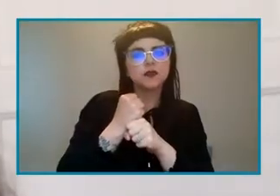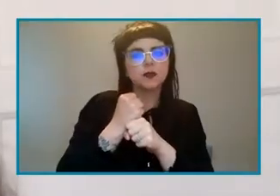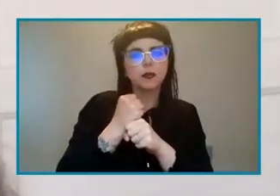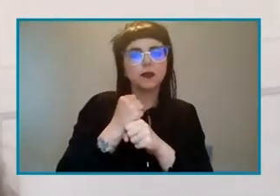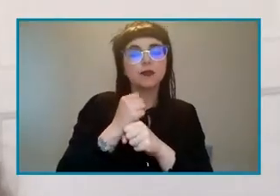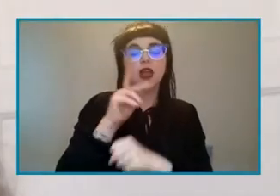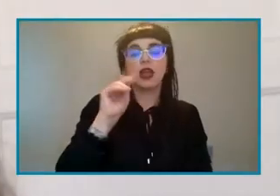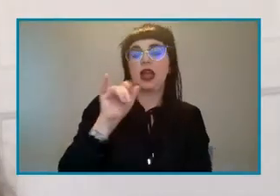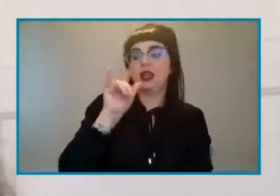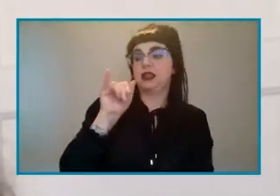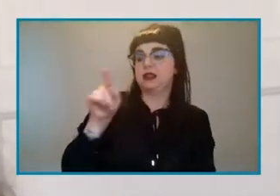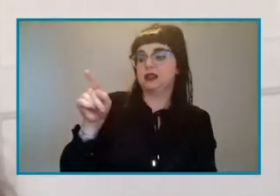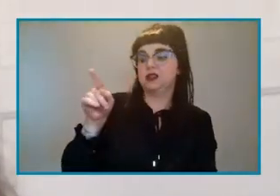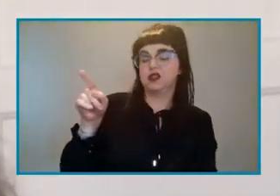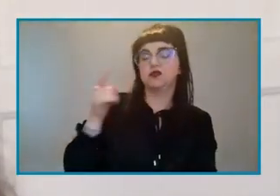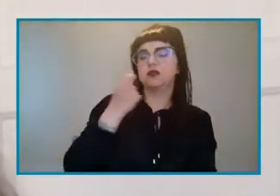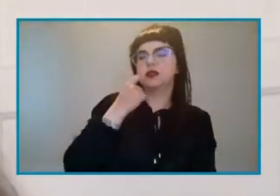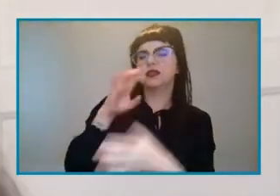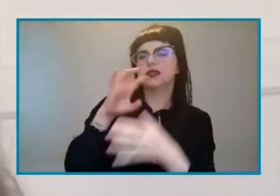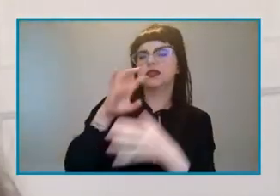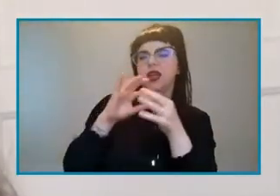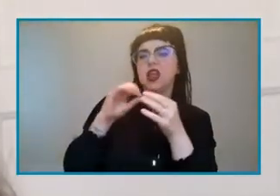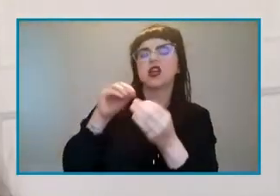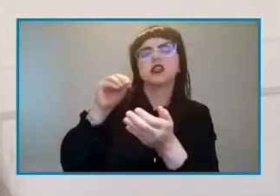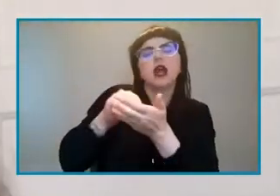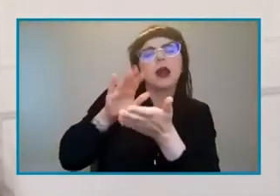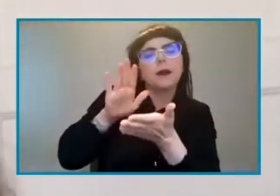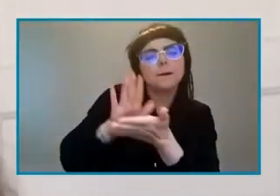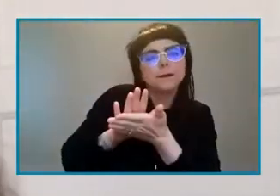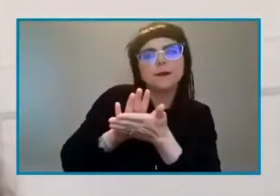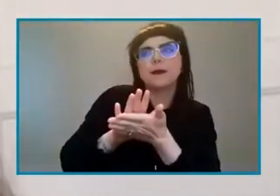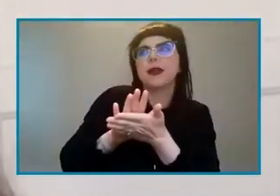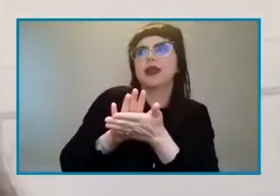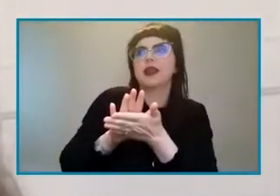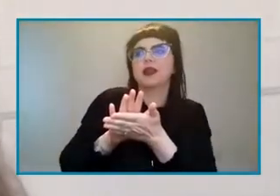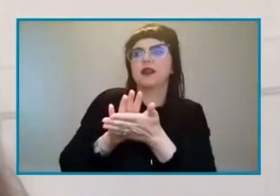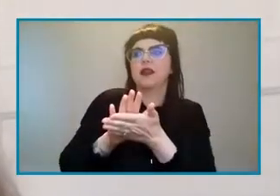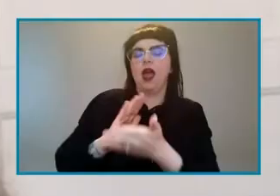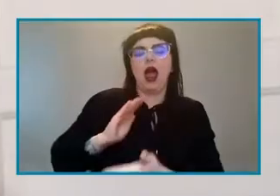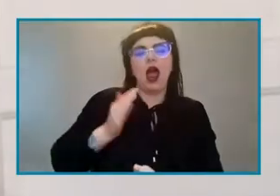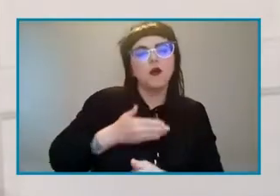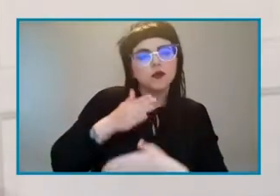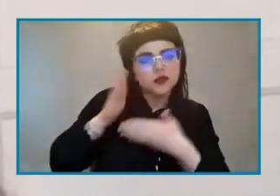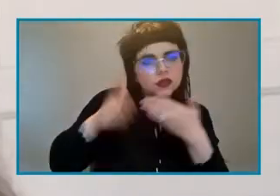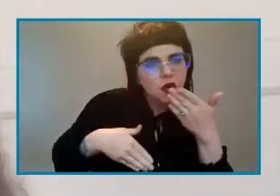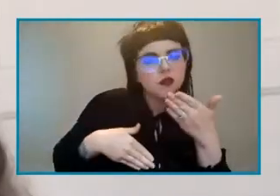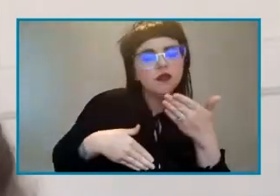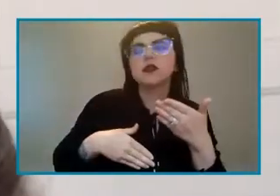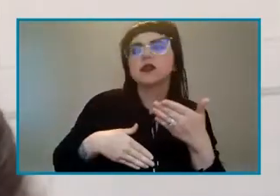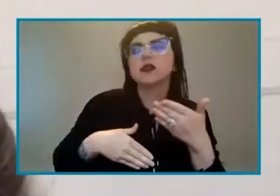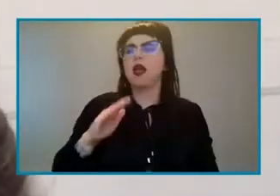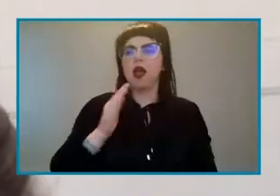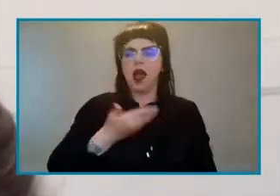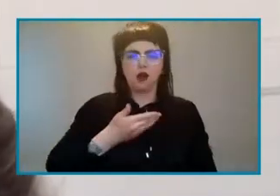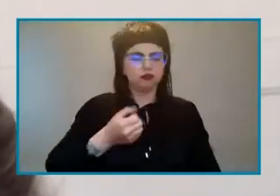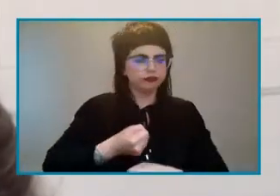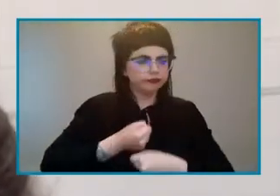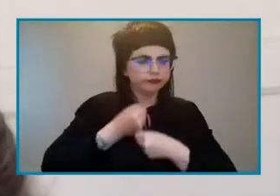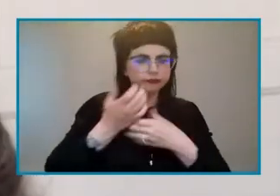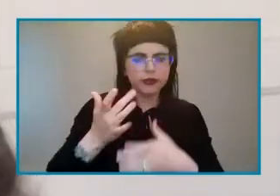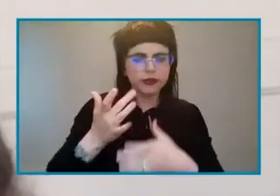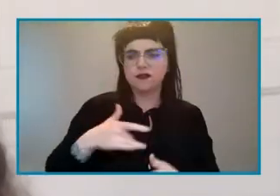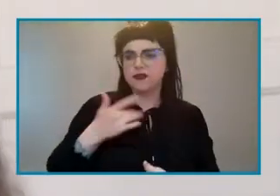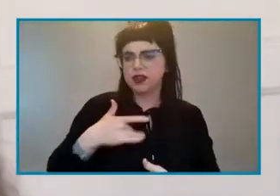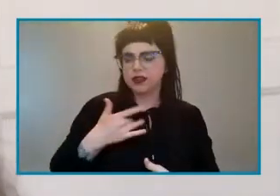put words to what it was, put words to what our outcomes were, what our feelings were, what we were pretty sure we were